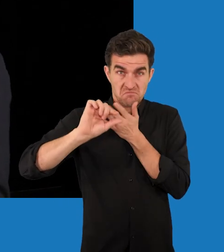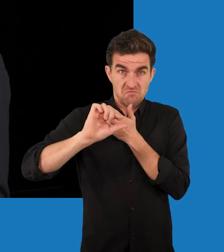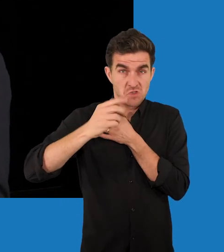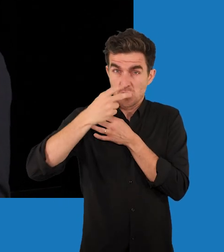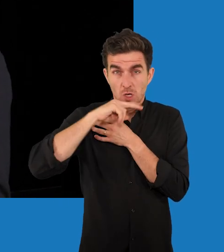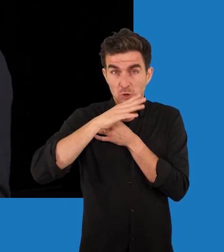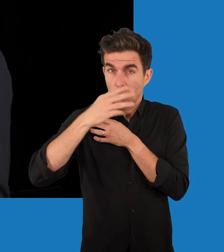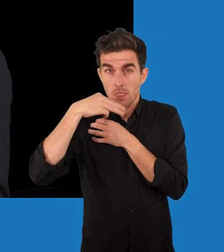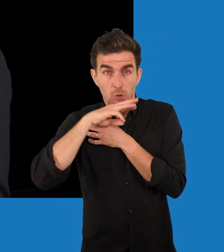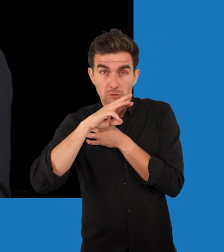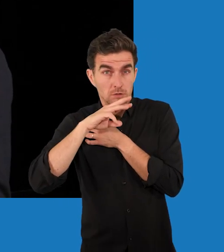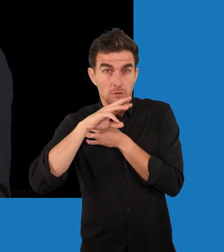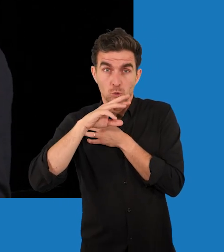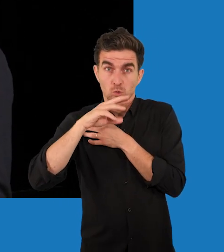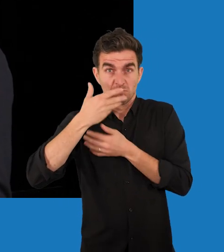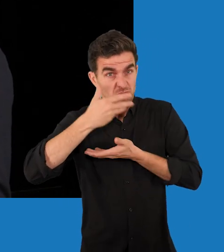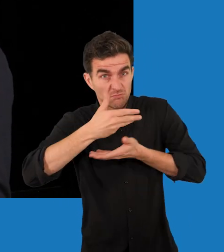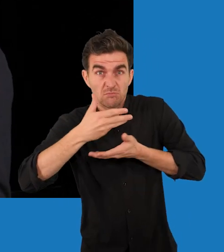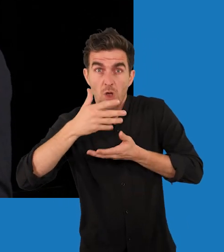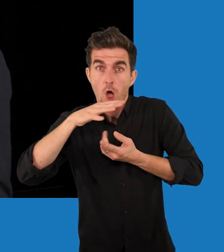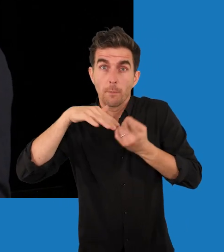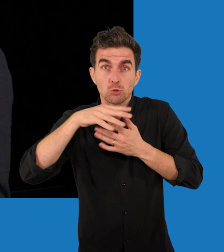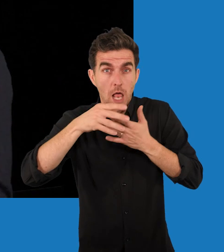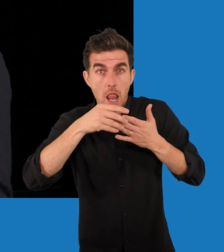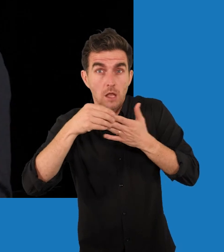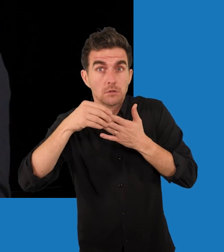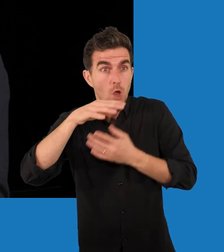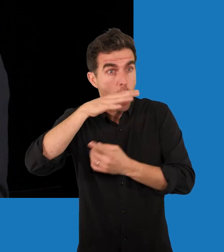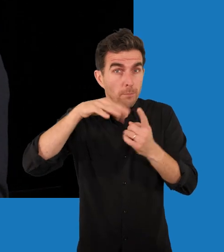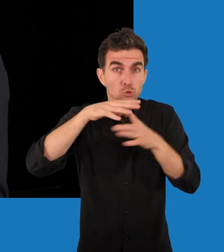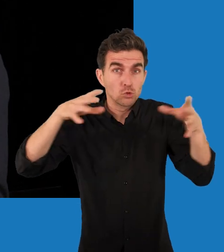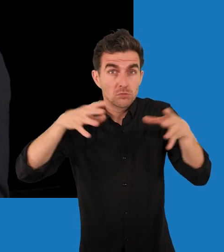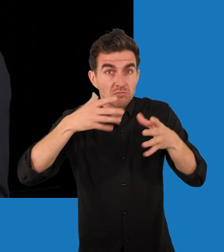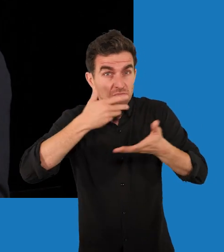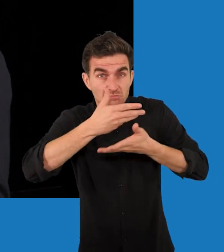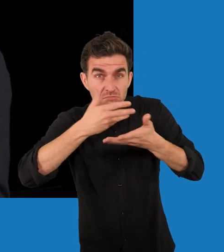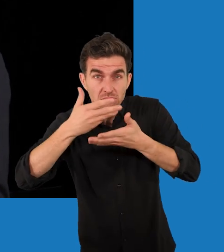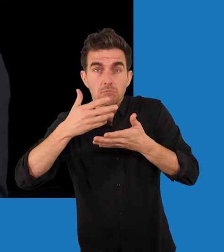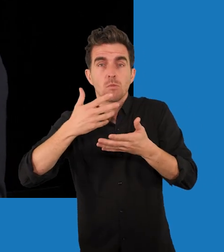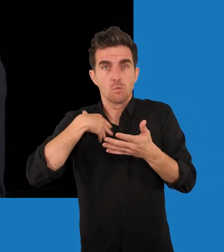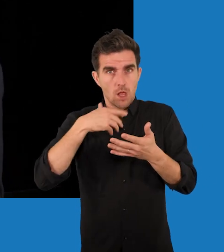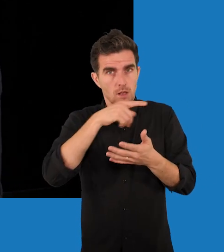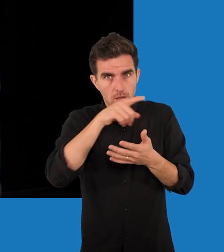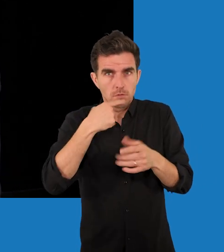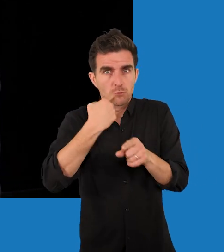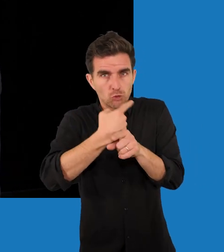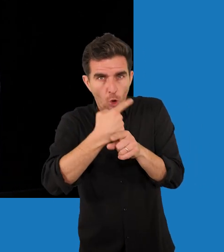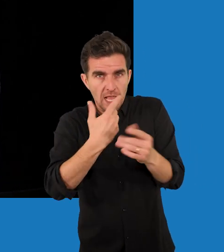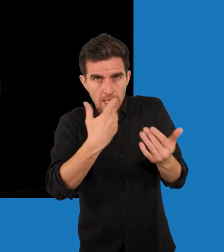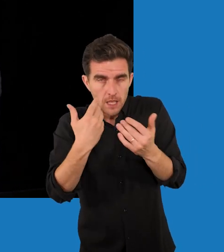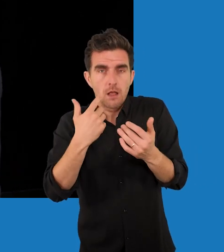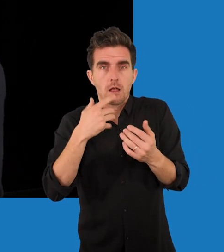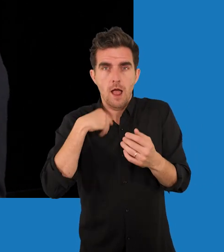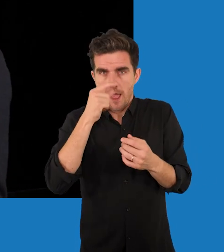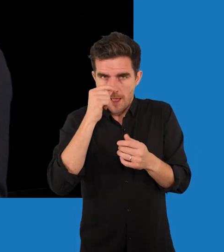small pots of money, like £200, £300, to talk to community leaders and community groups to get our